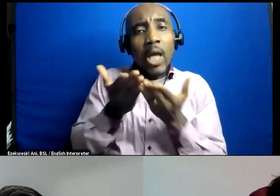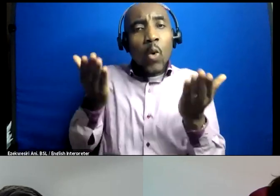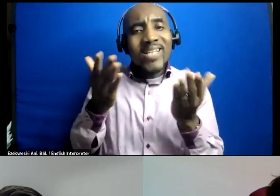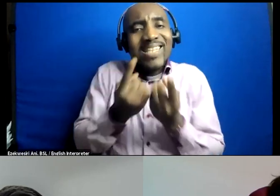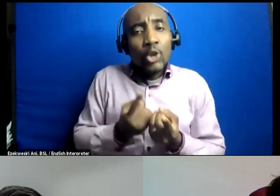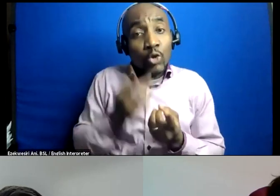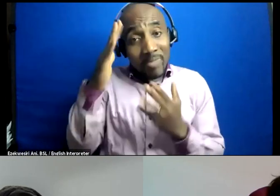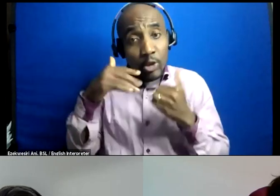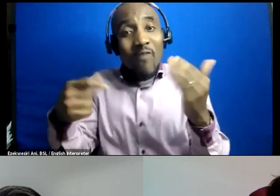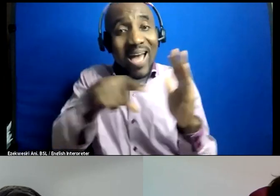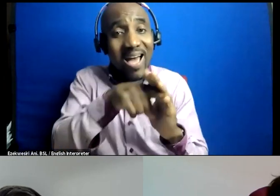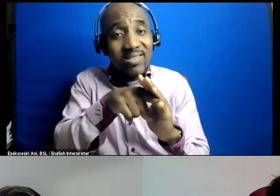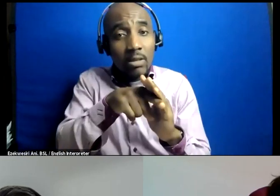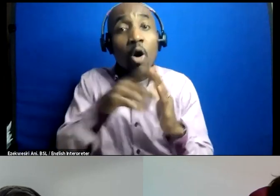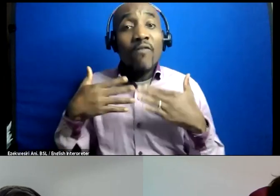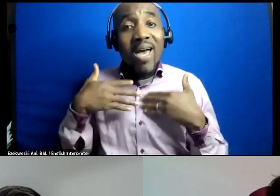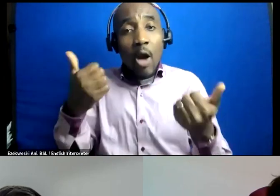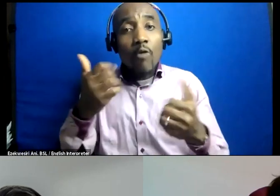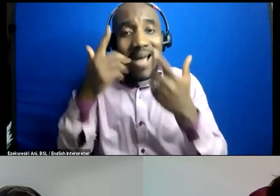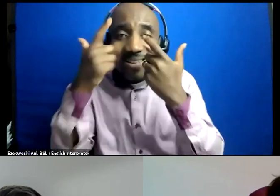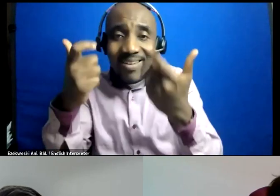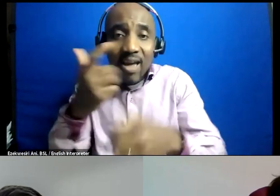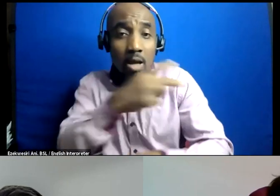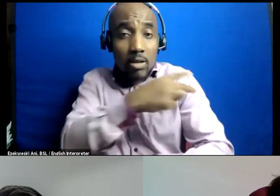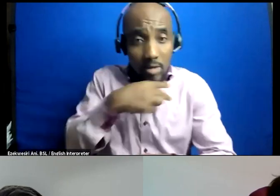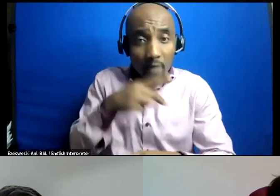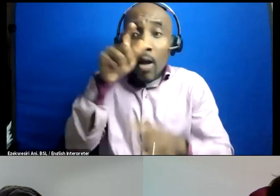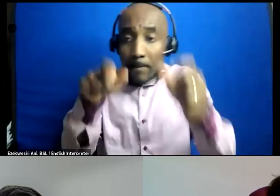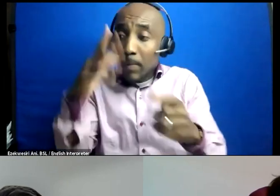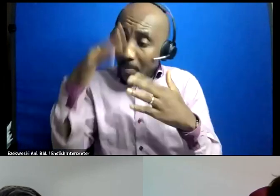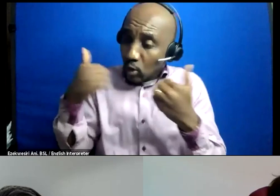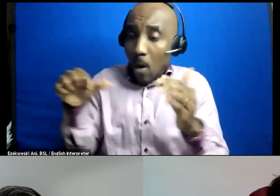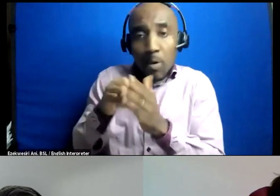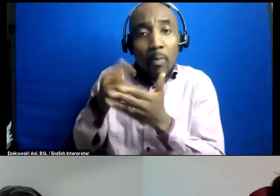care staff who provide support to people with mental health problems.